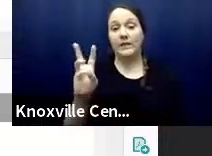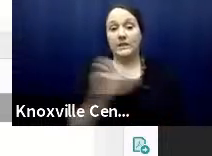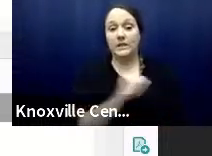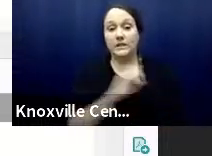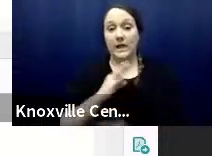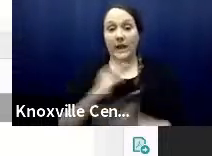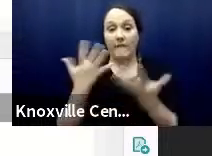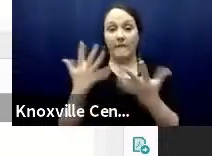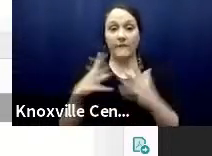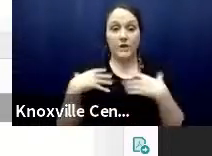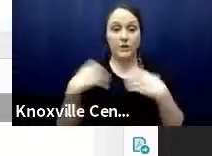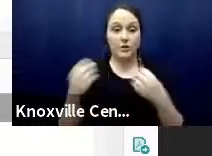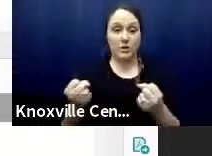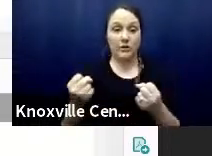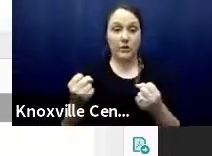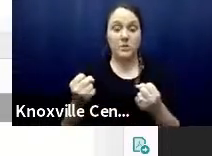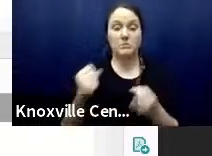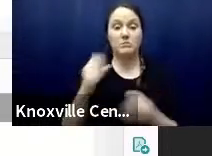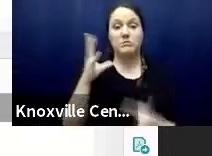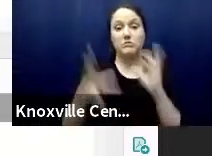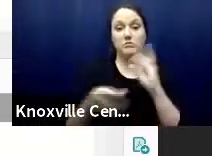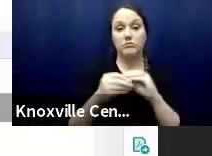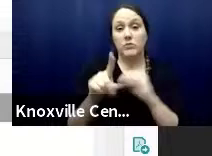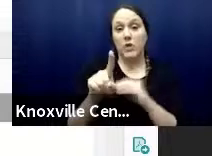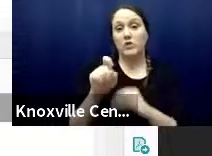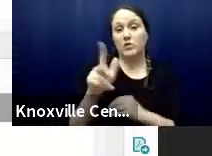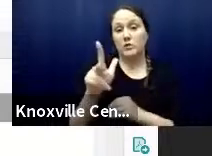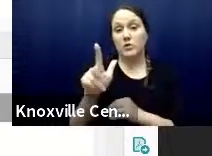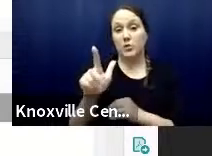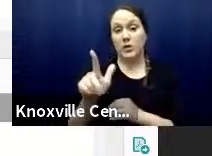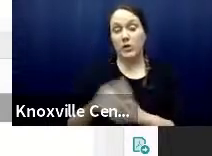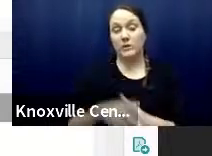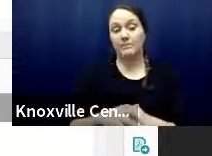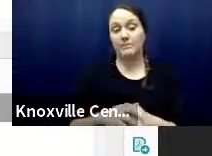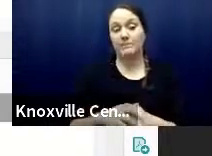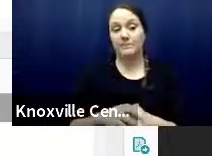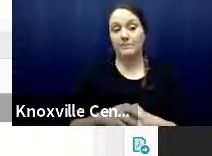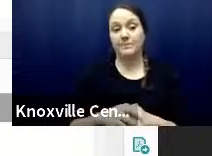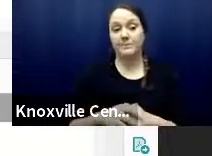recovered, which equals 123. Next slide, please.